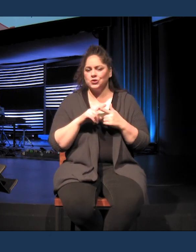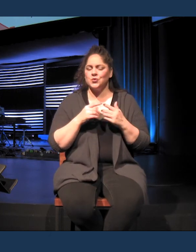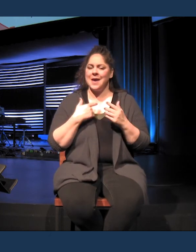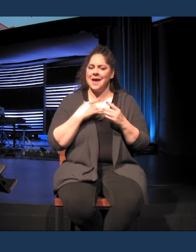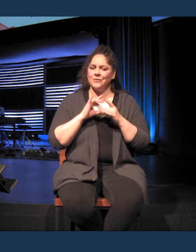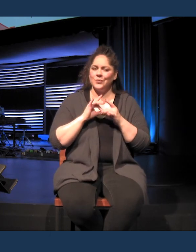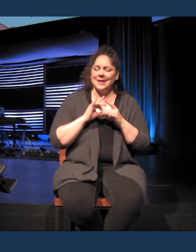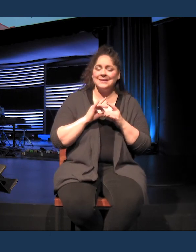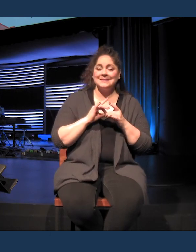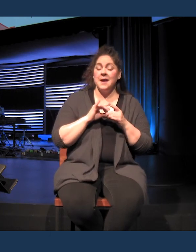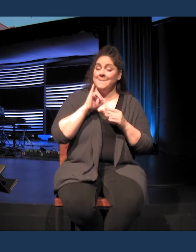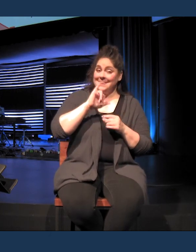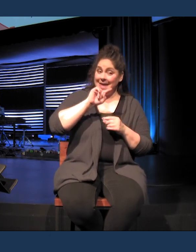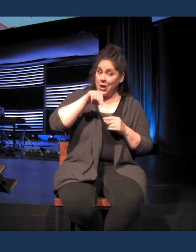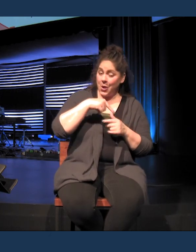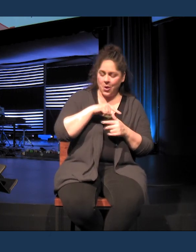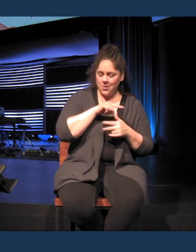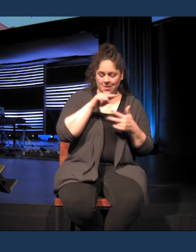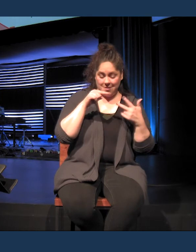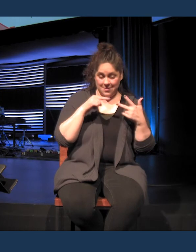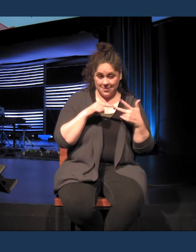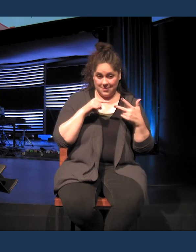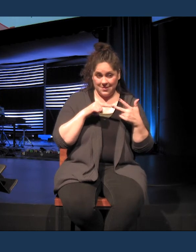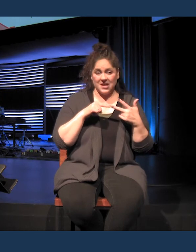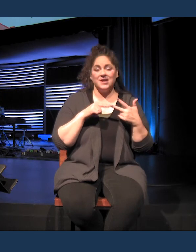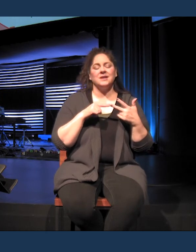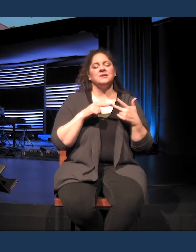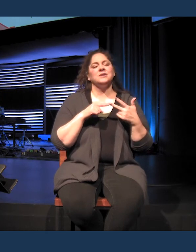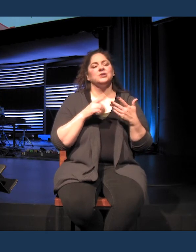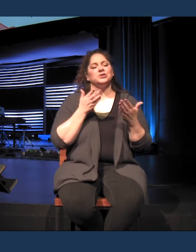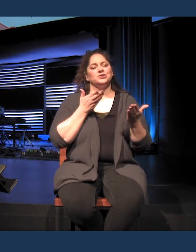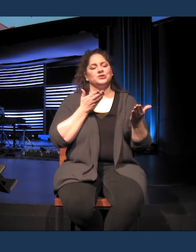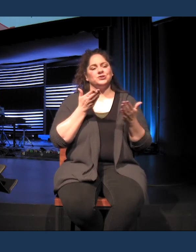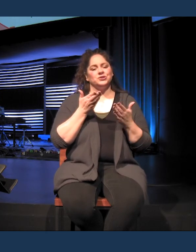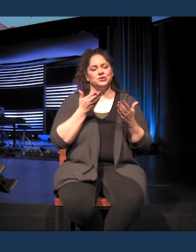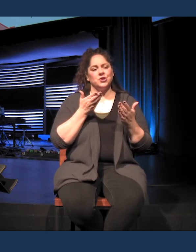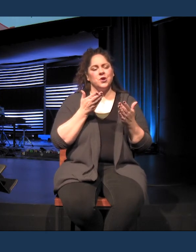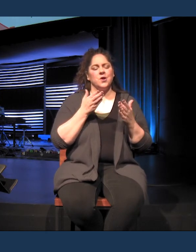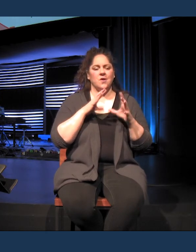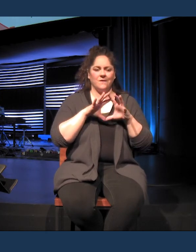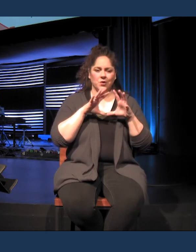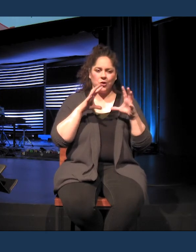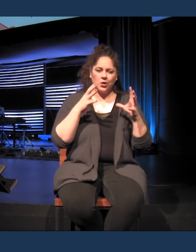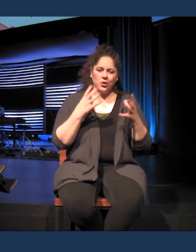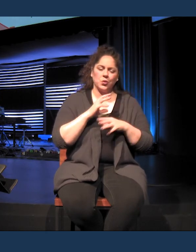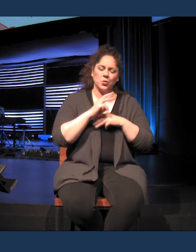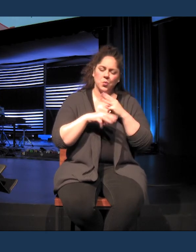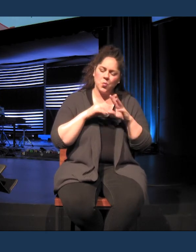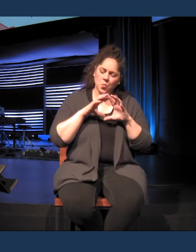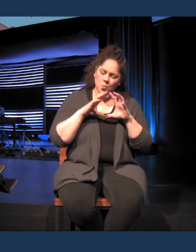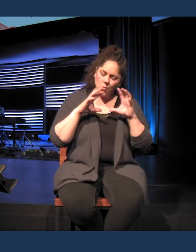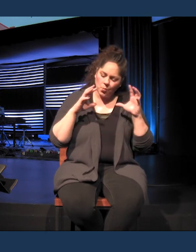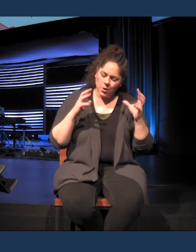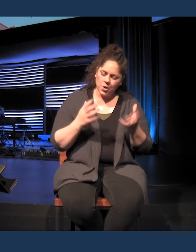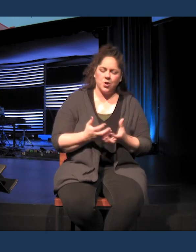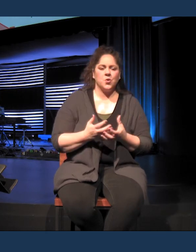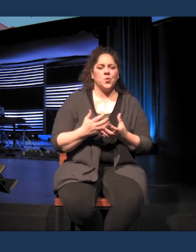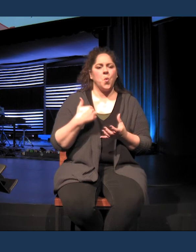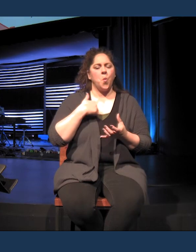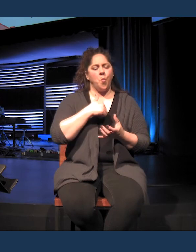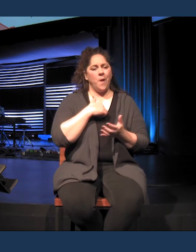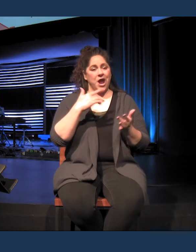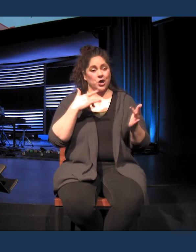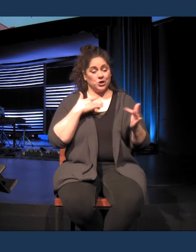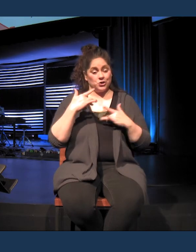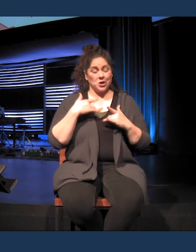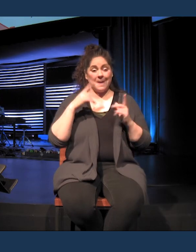not everything. The third one is serve our world. Serve our world means we are concerned about the people who don't